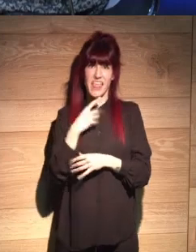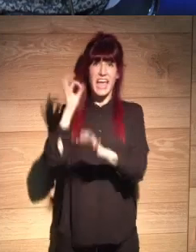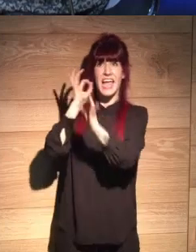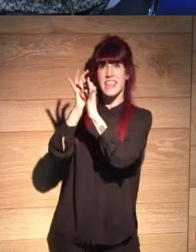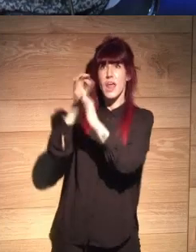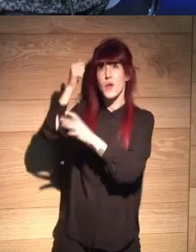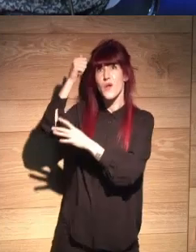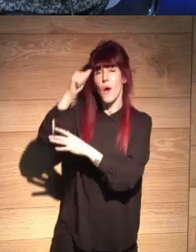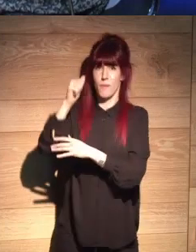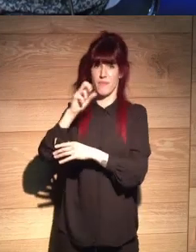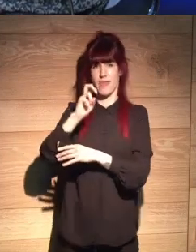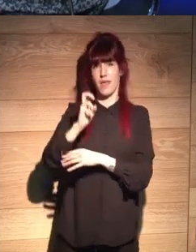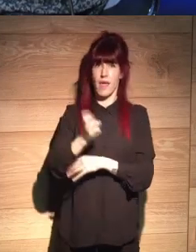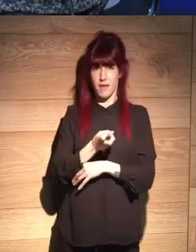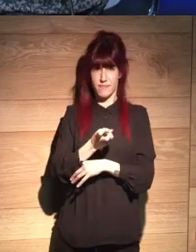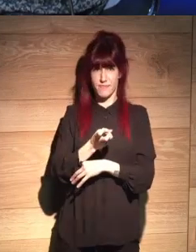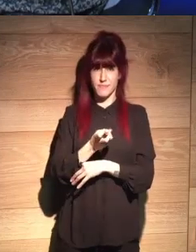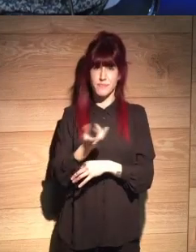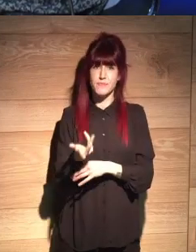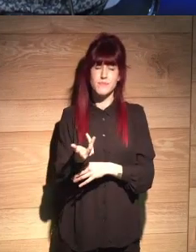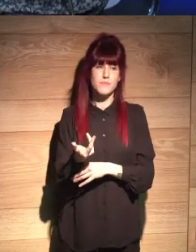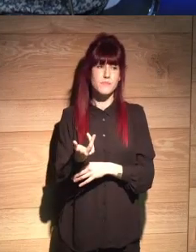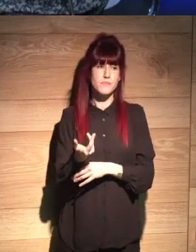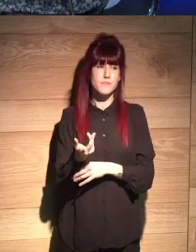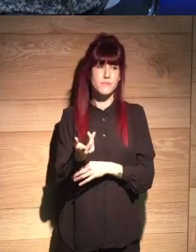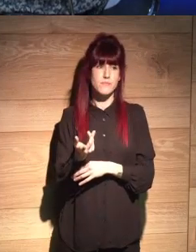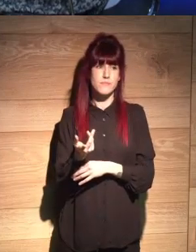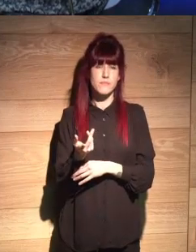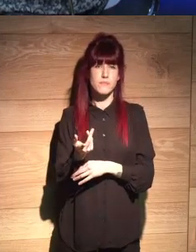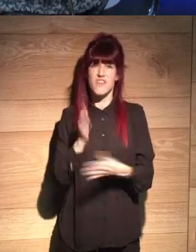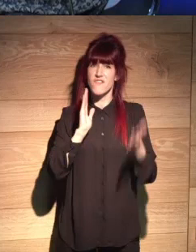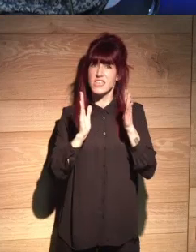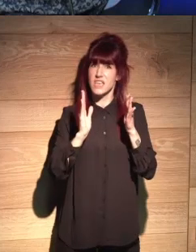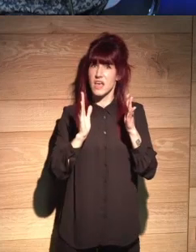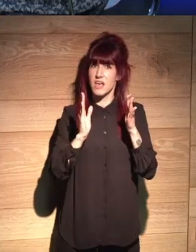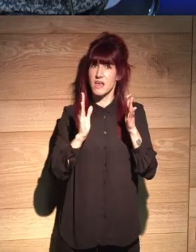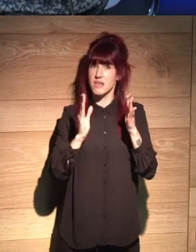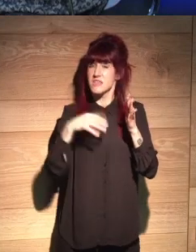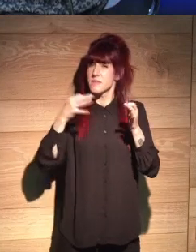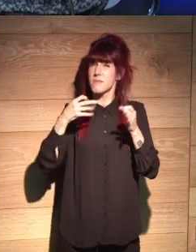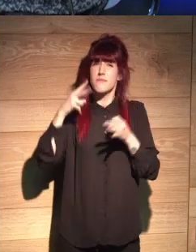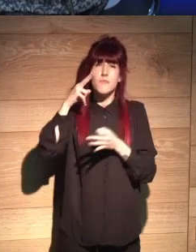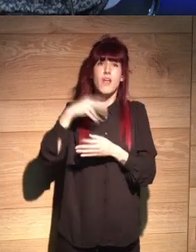we associate engineering to men. So that is